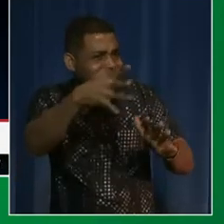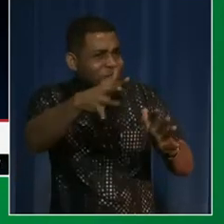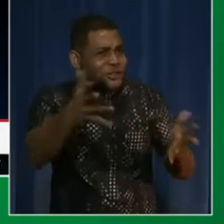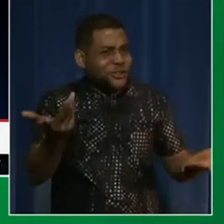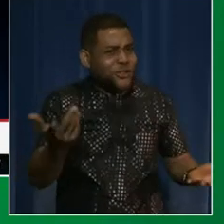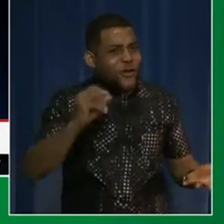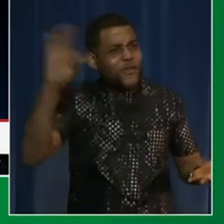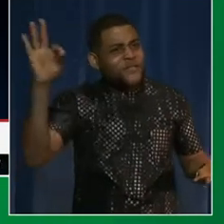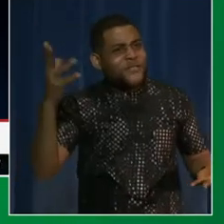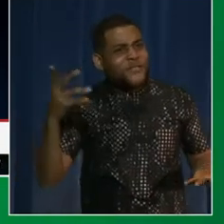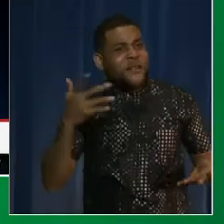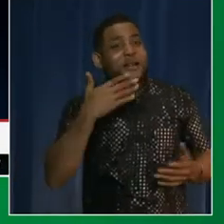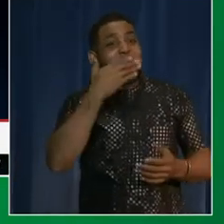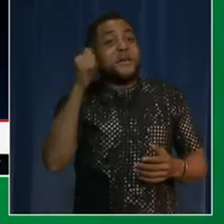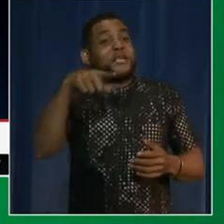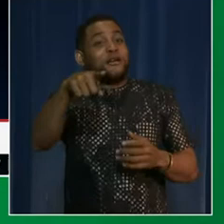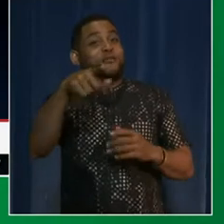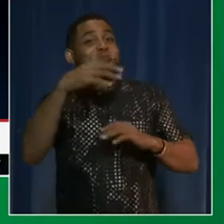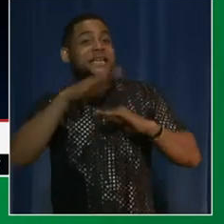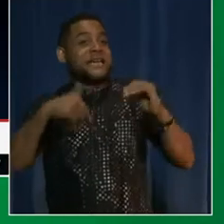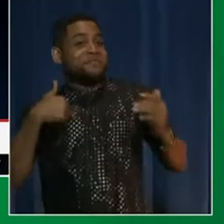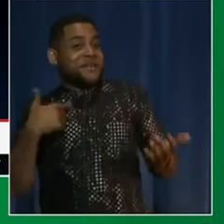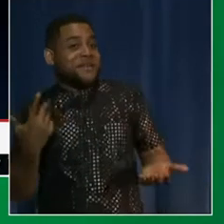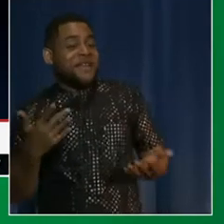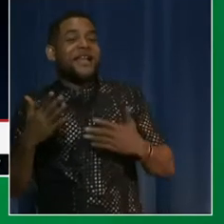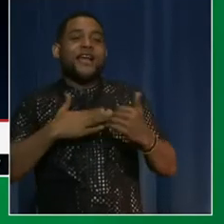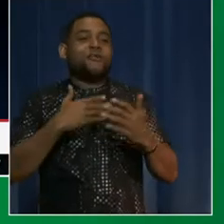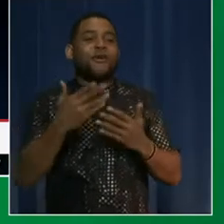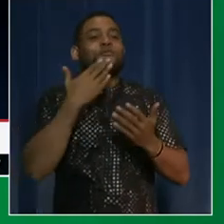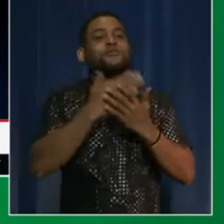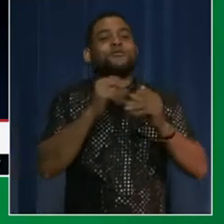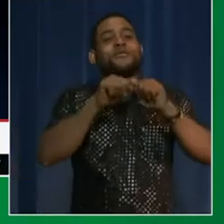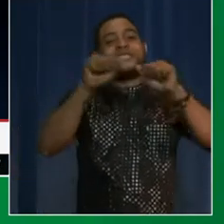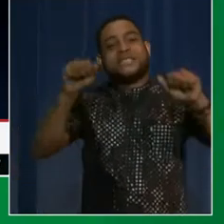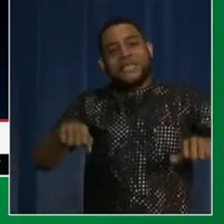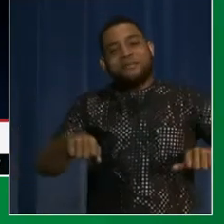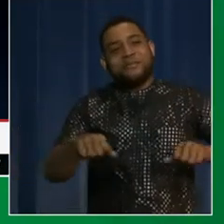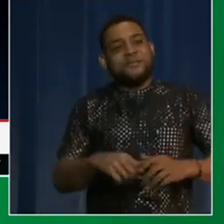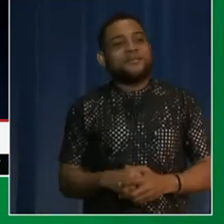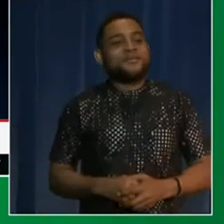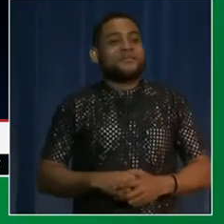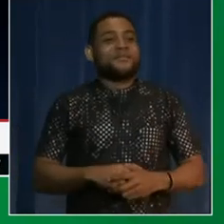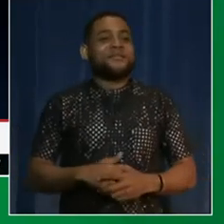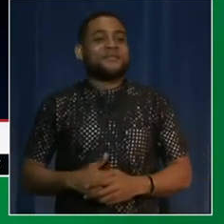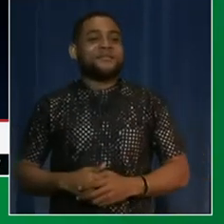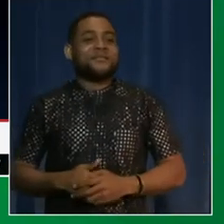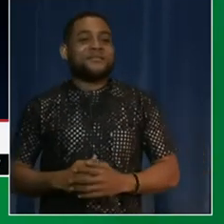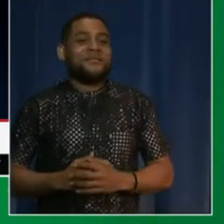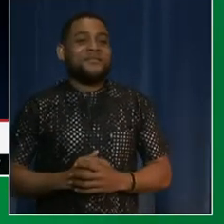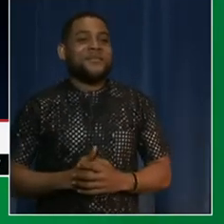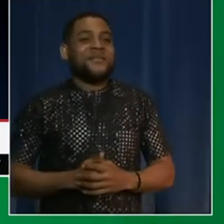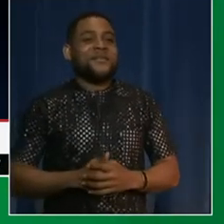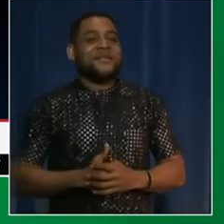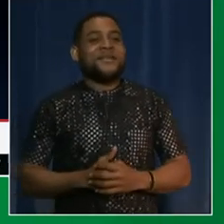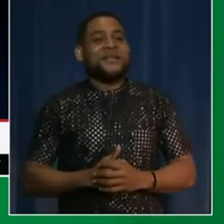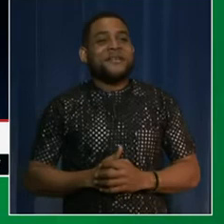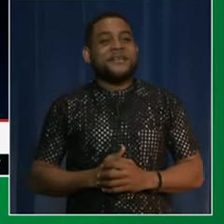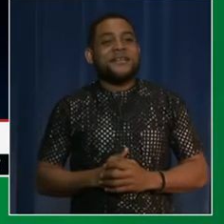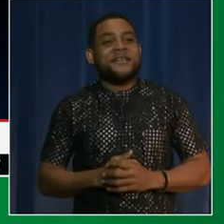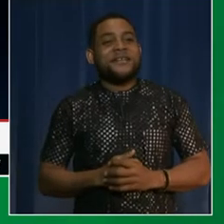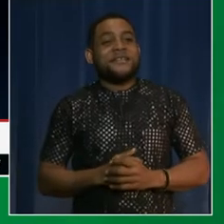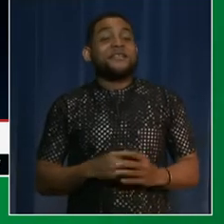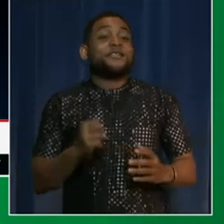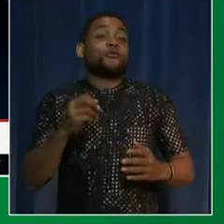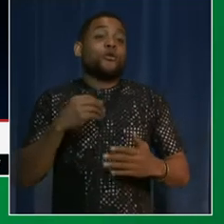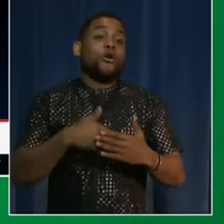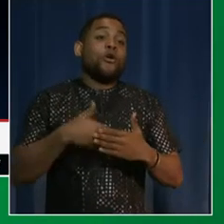you than me, because I've gone through that. It's a good system. Okay, right now, next to the stage, the Department of Energy